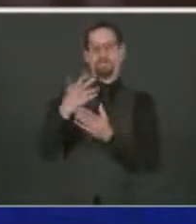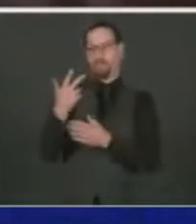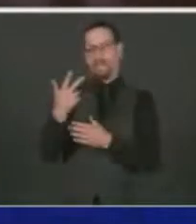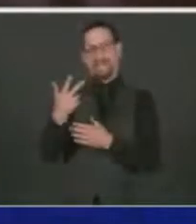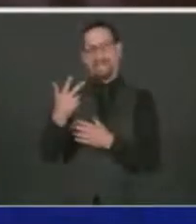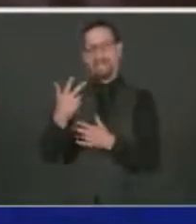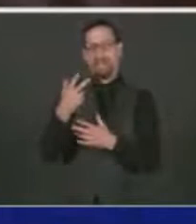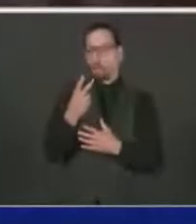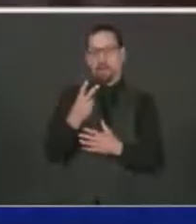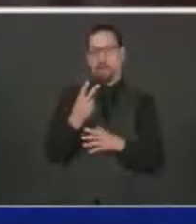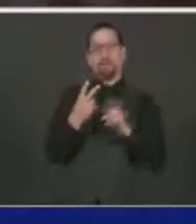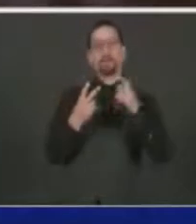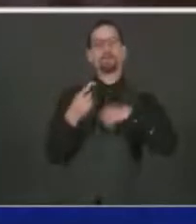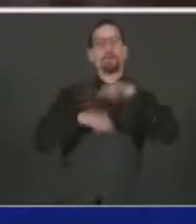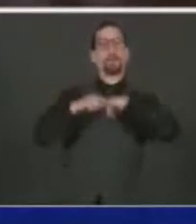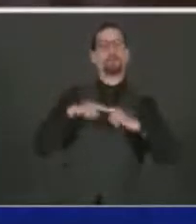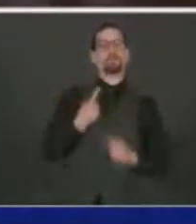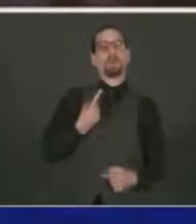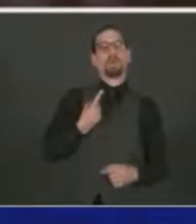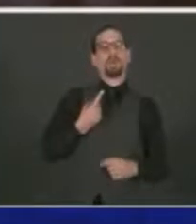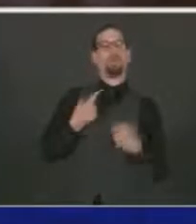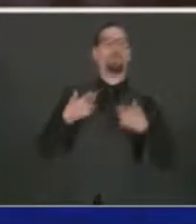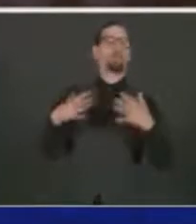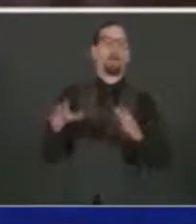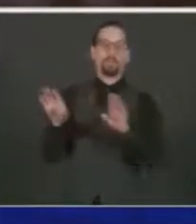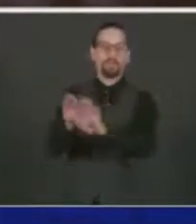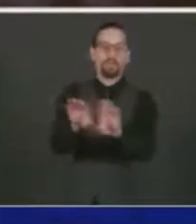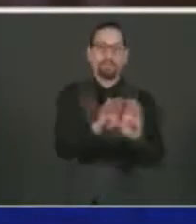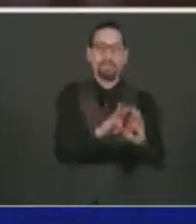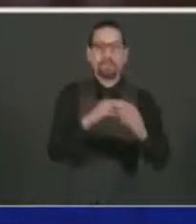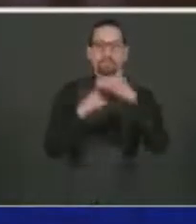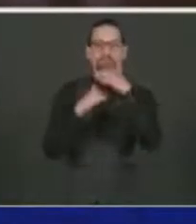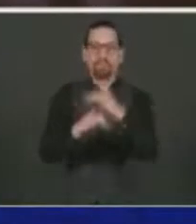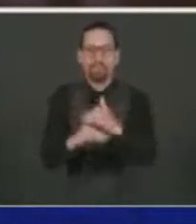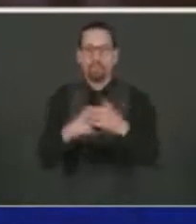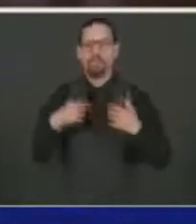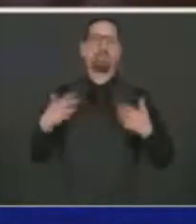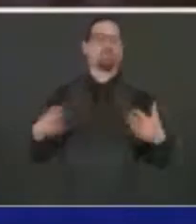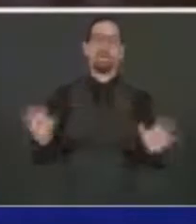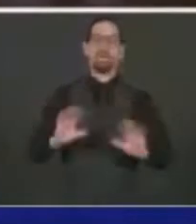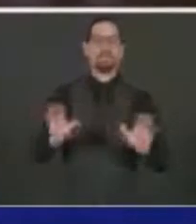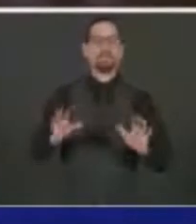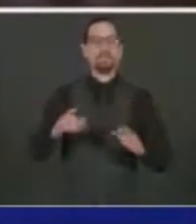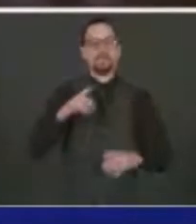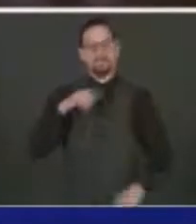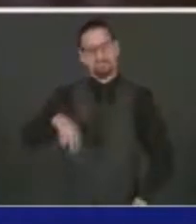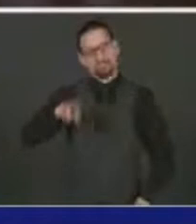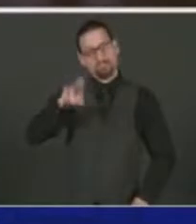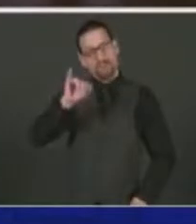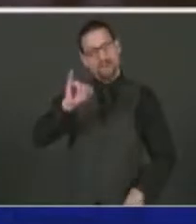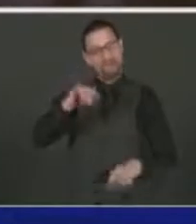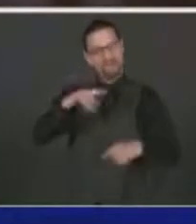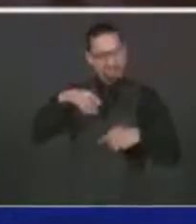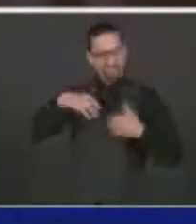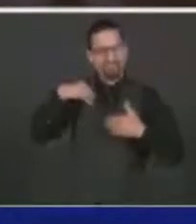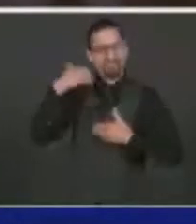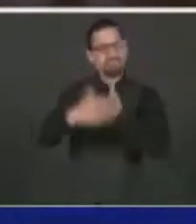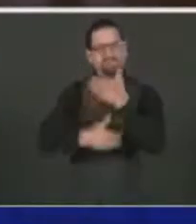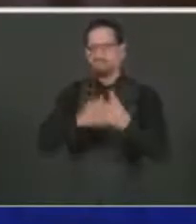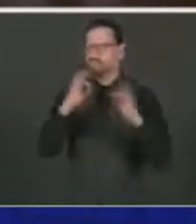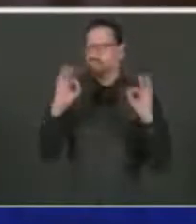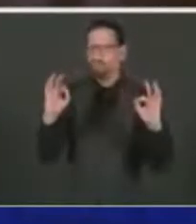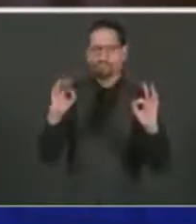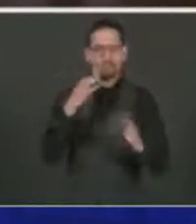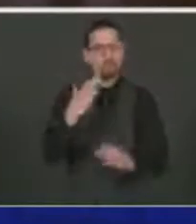have a formula right now in Rhode Island which is working. A lot of testing, a lot of contact tracing, and people following the